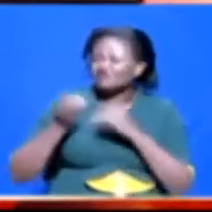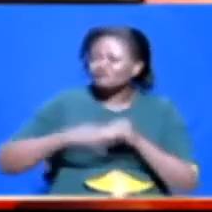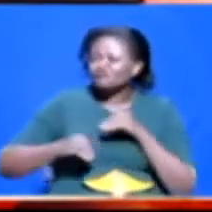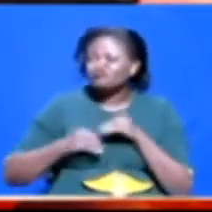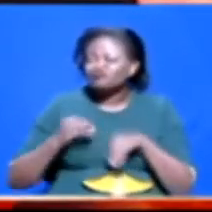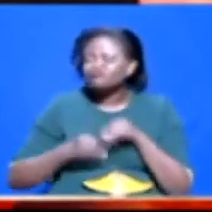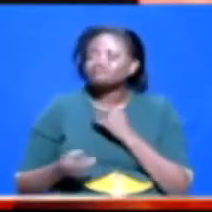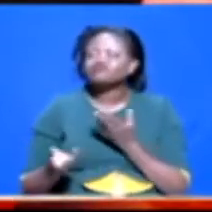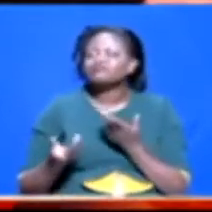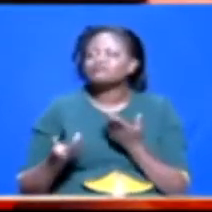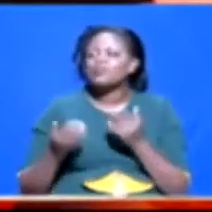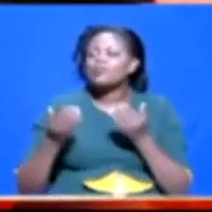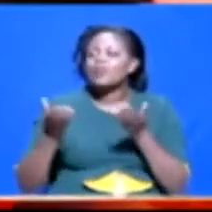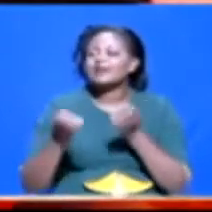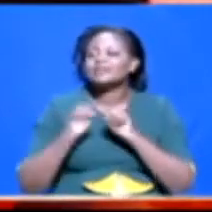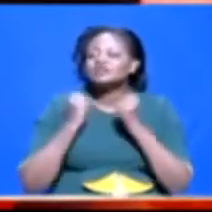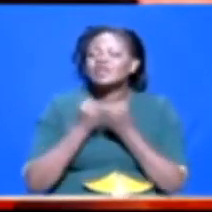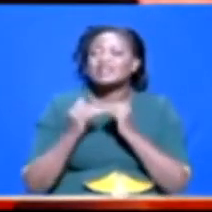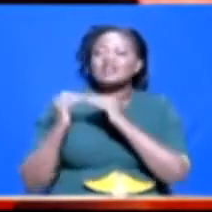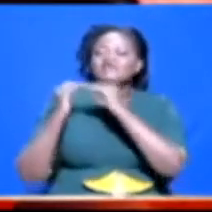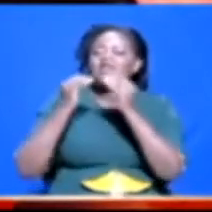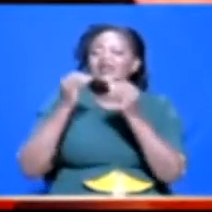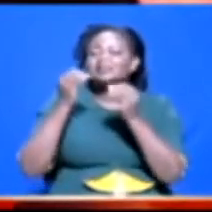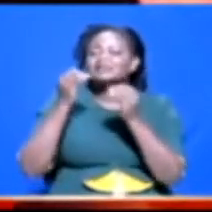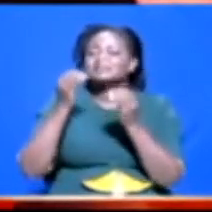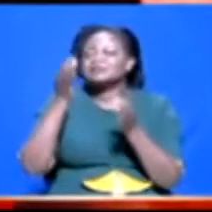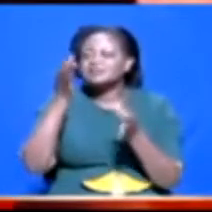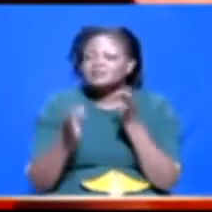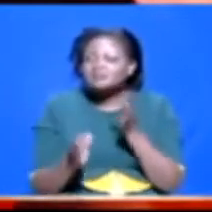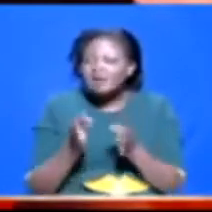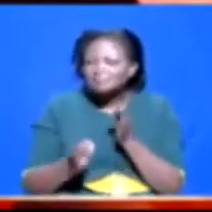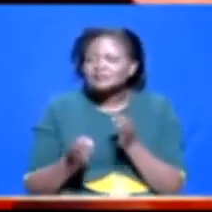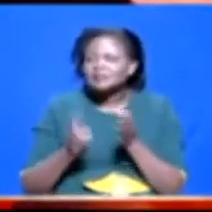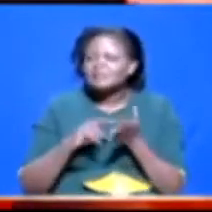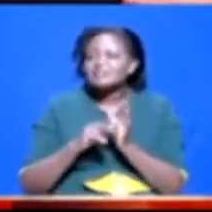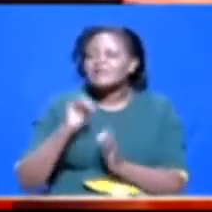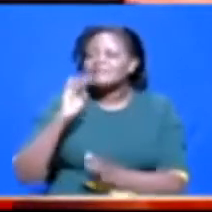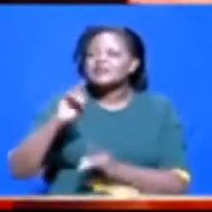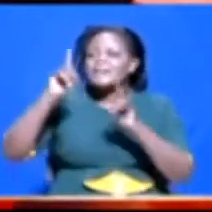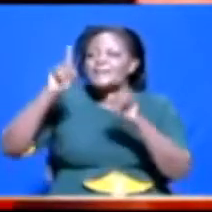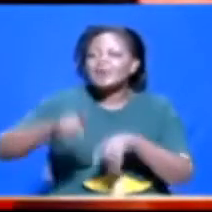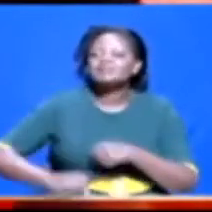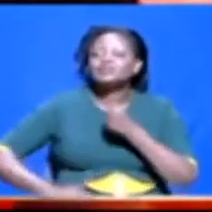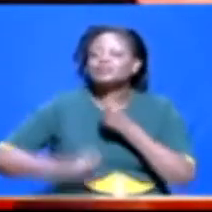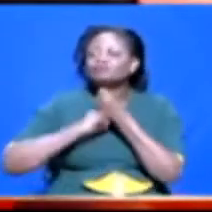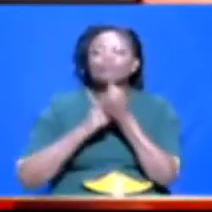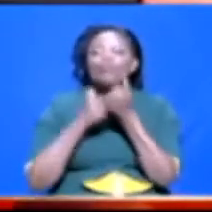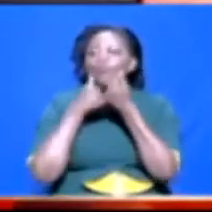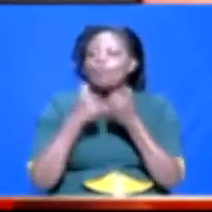is fair and just, all right, then the IEBC needs to be sponsored sufficiently, needs to